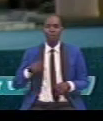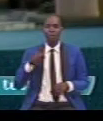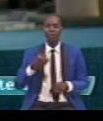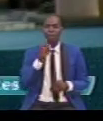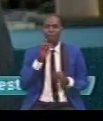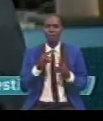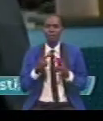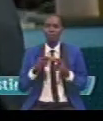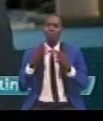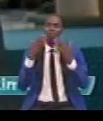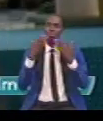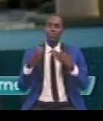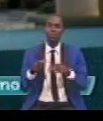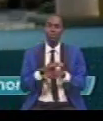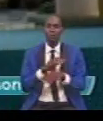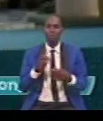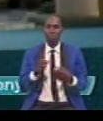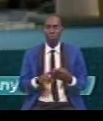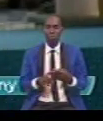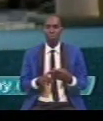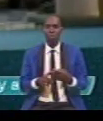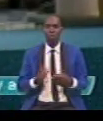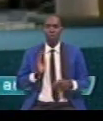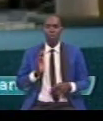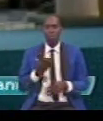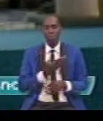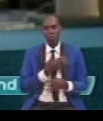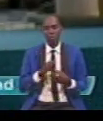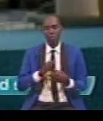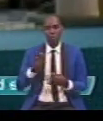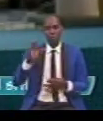grateful to our spiritual father,